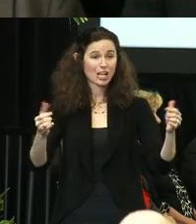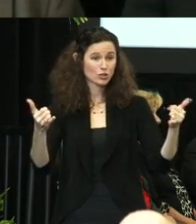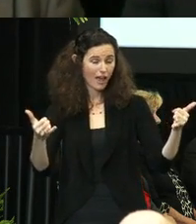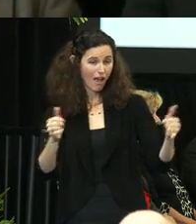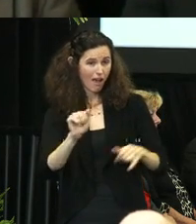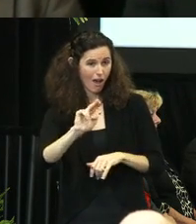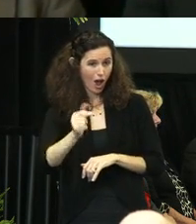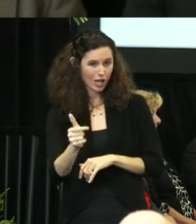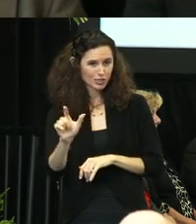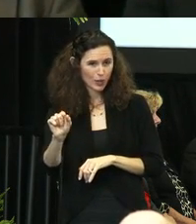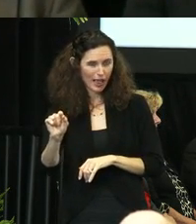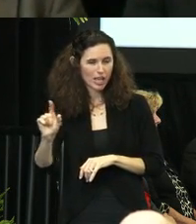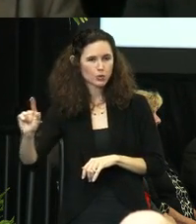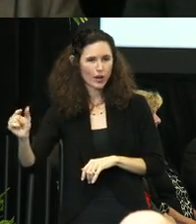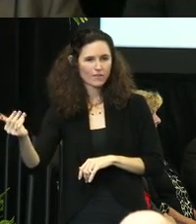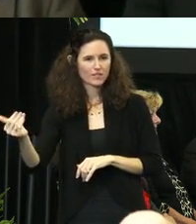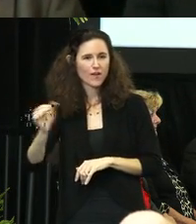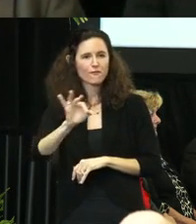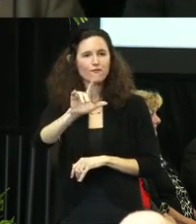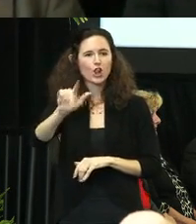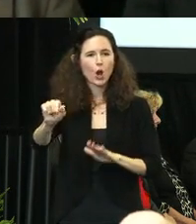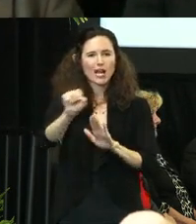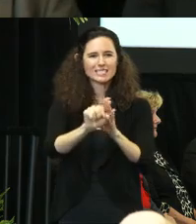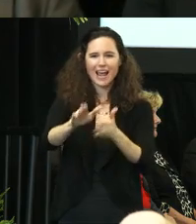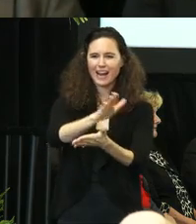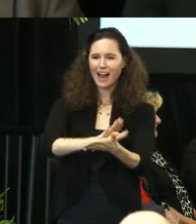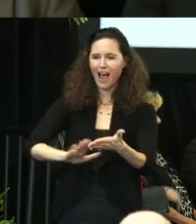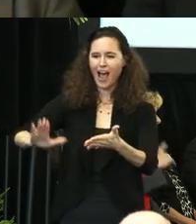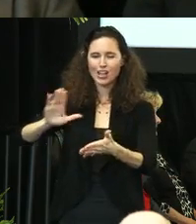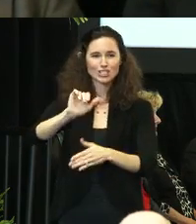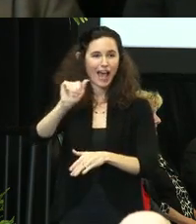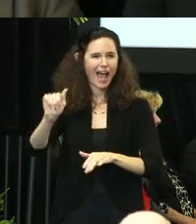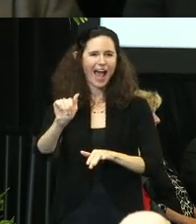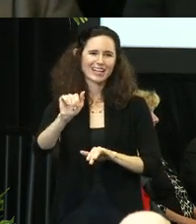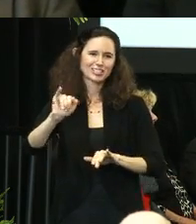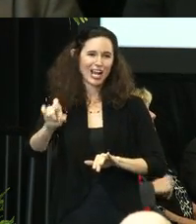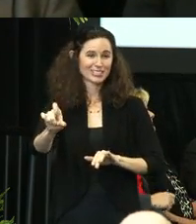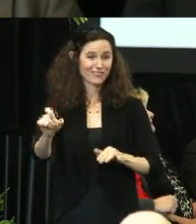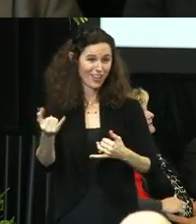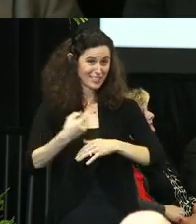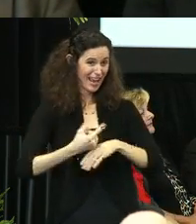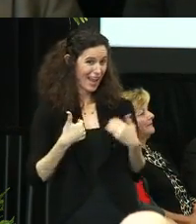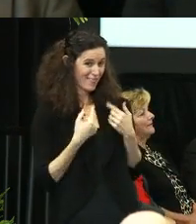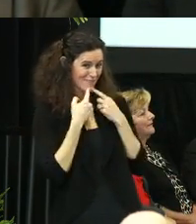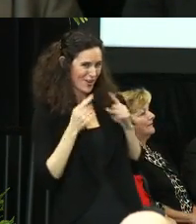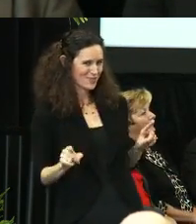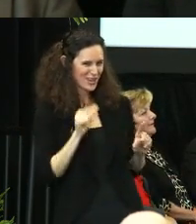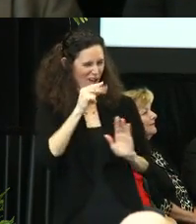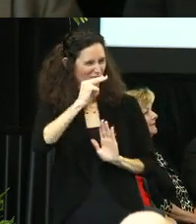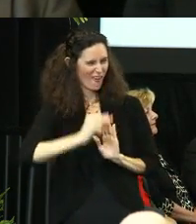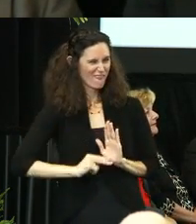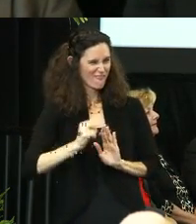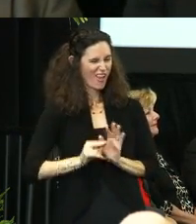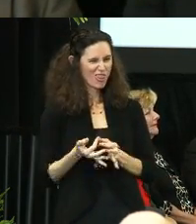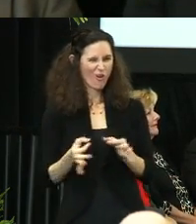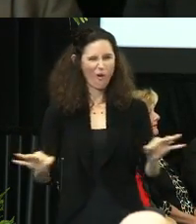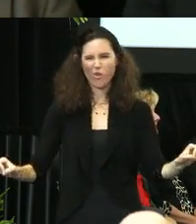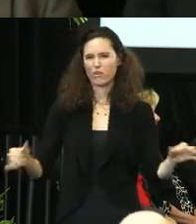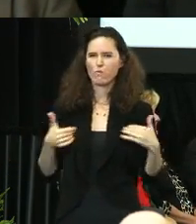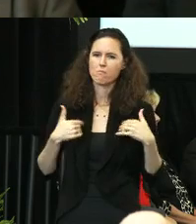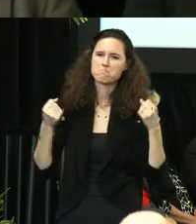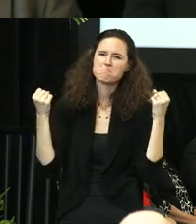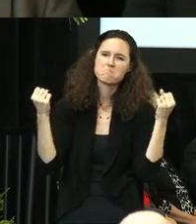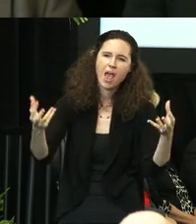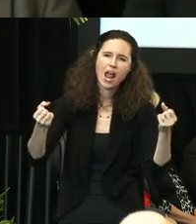2015, Florida State College at Jacksonville Day. And I have the proclamation right here. Now, I won't read the whole thing because we have many